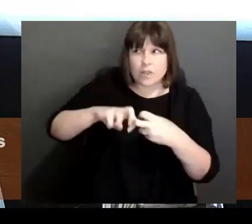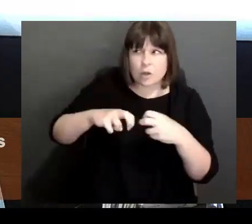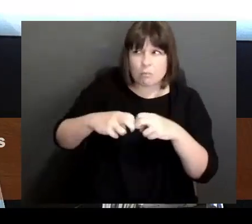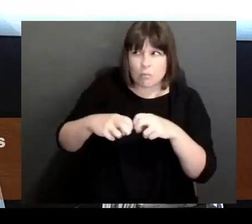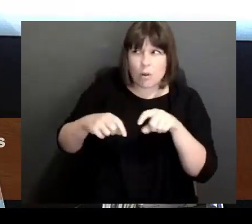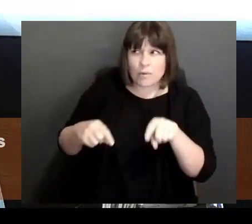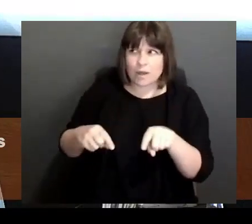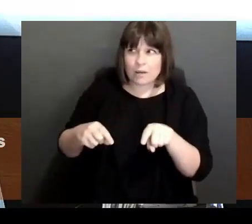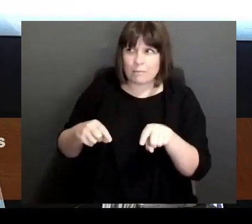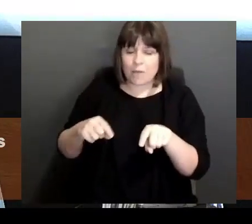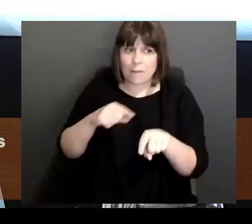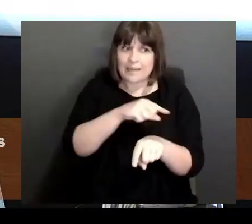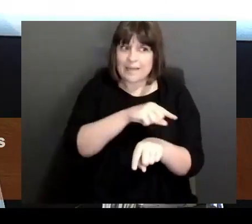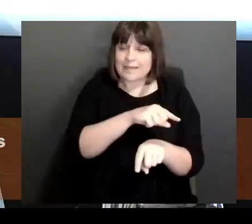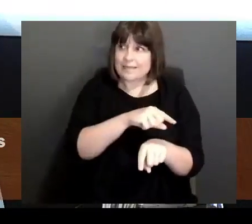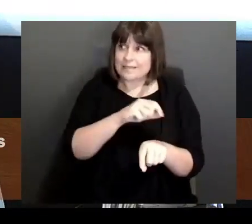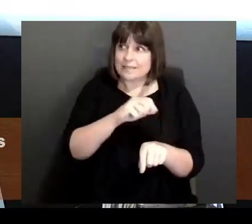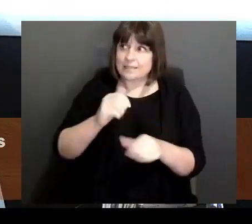transferred to traditional owners.